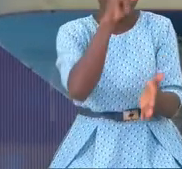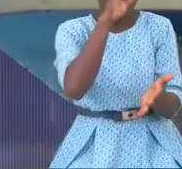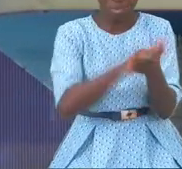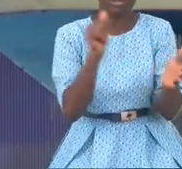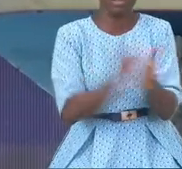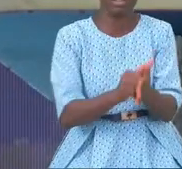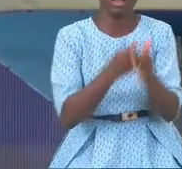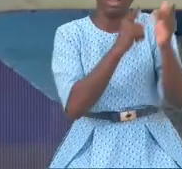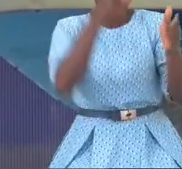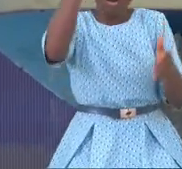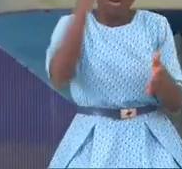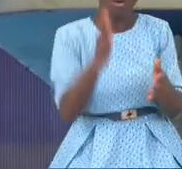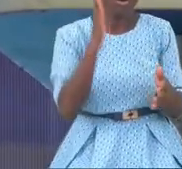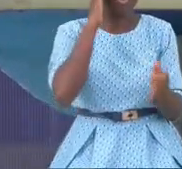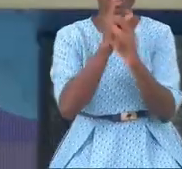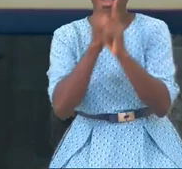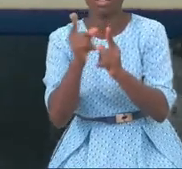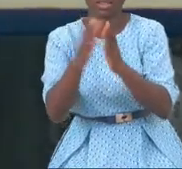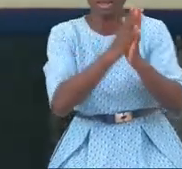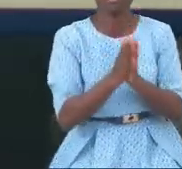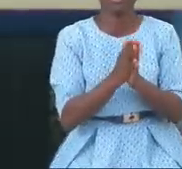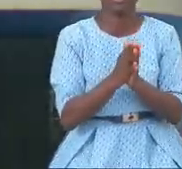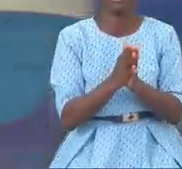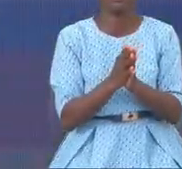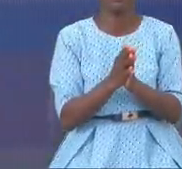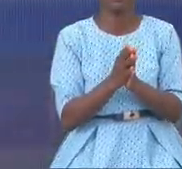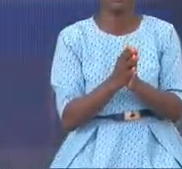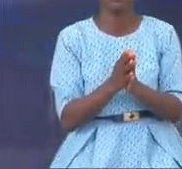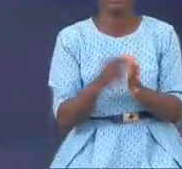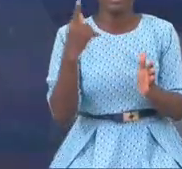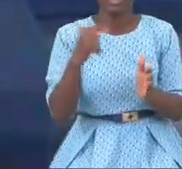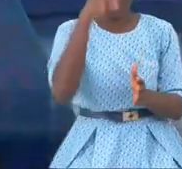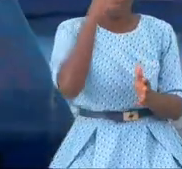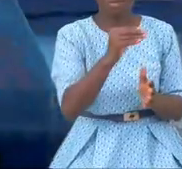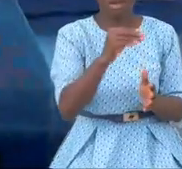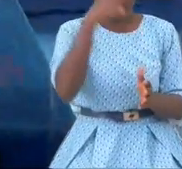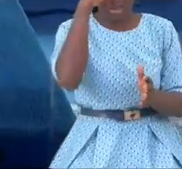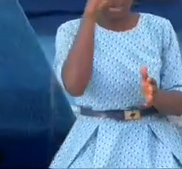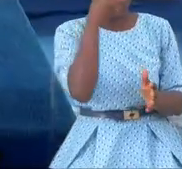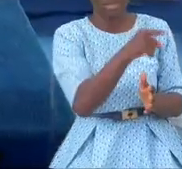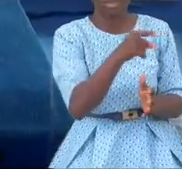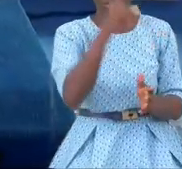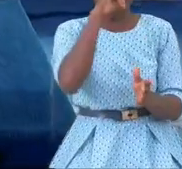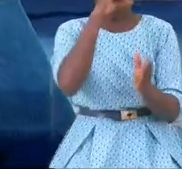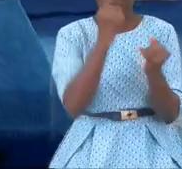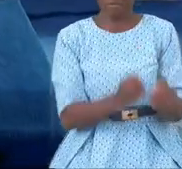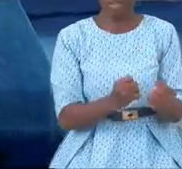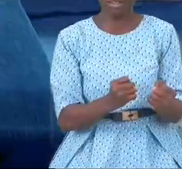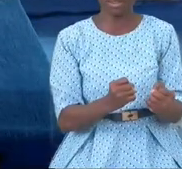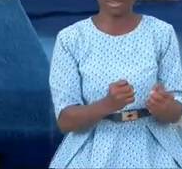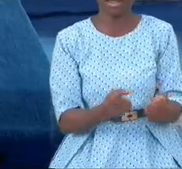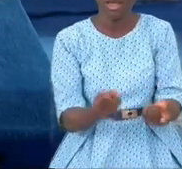alive. His faith was active. And it says, thy faith has made thee whole.